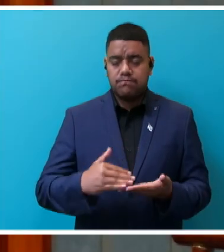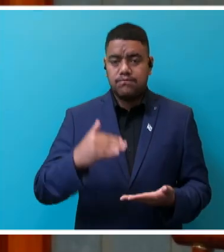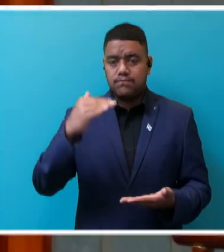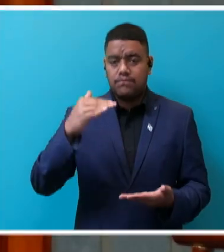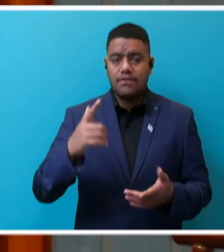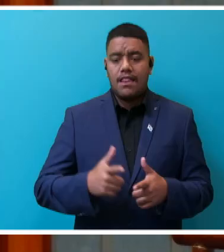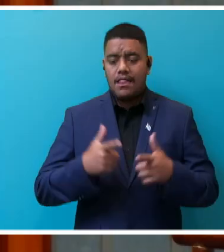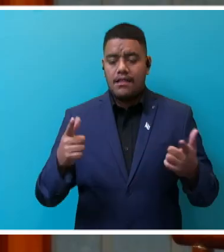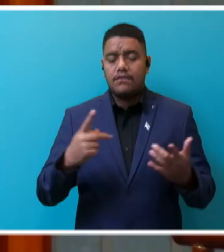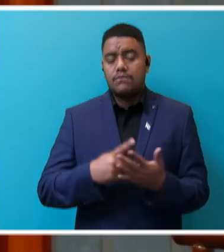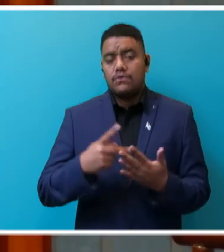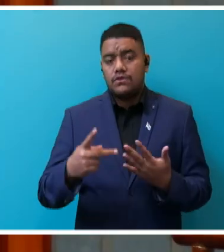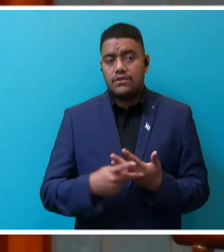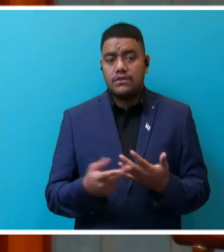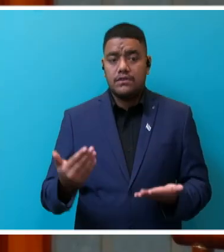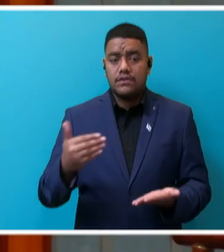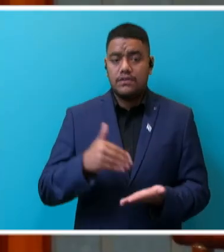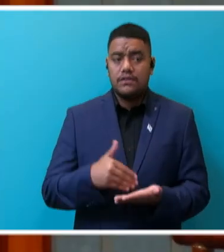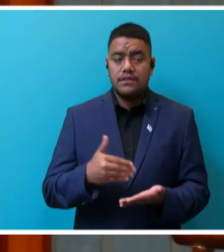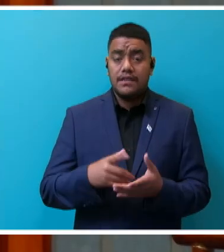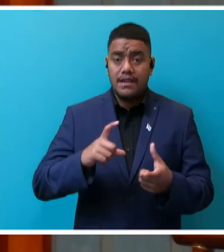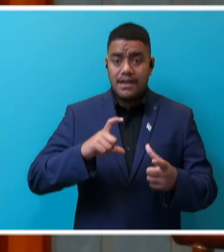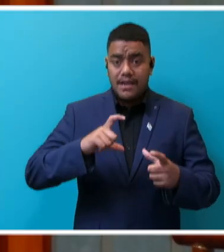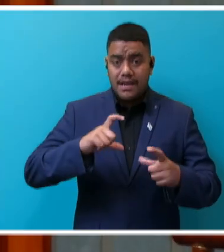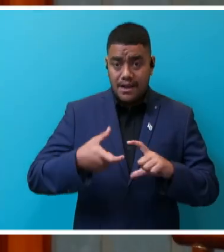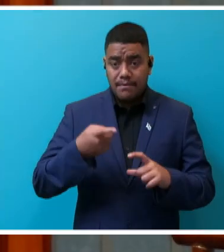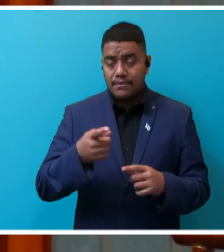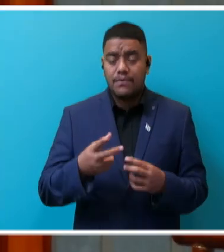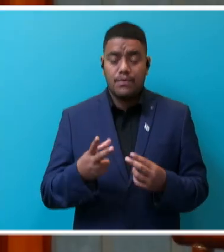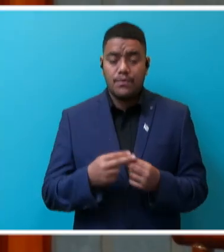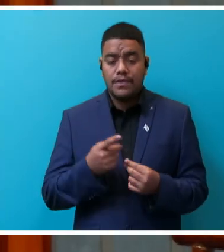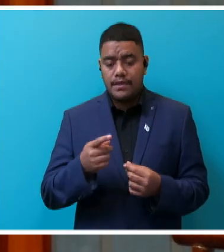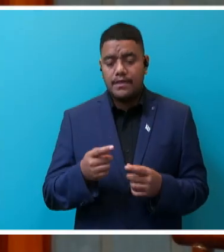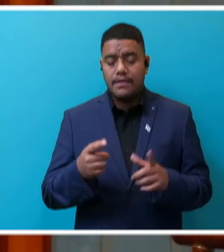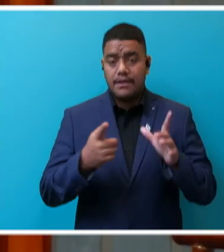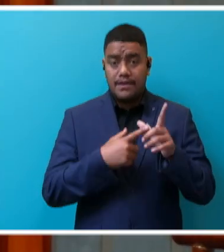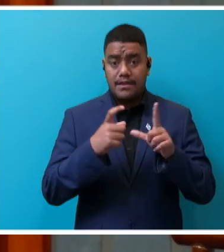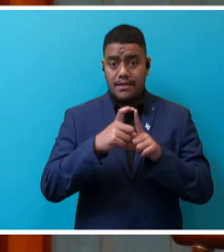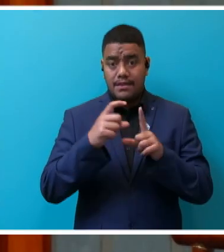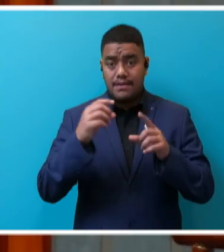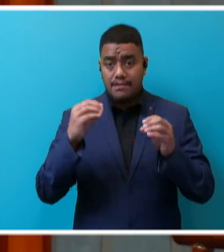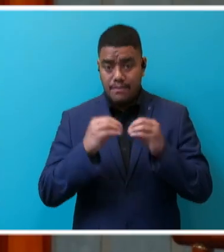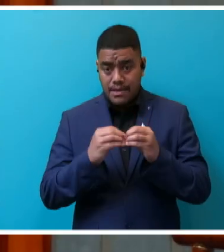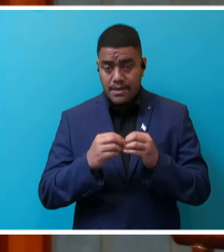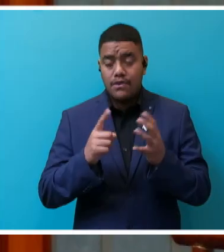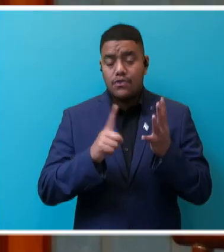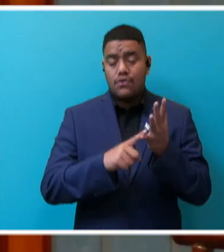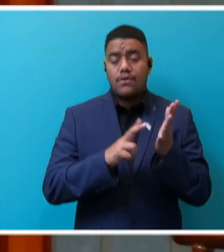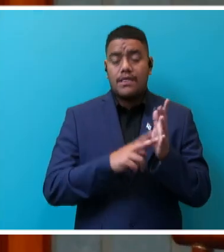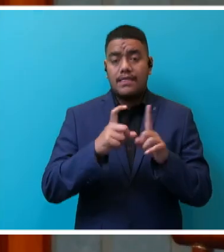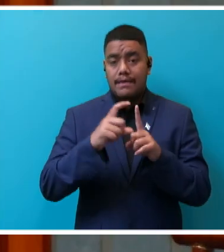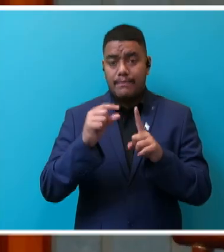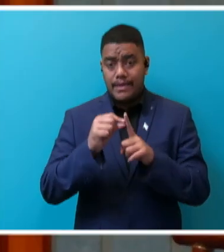projects. Additionally, climate resilient partnership with ADB and the UNDP